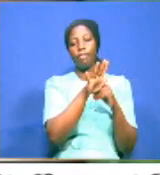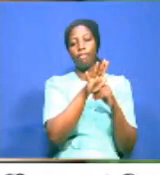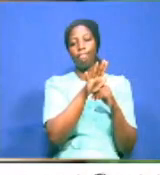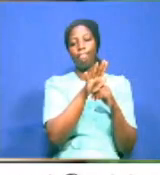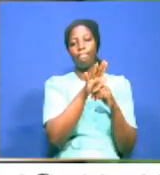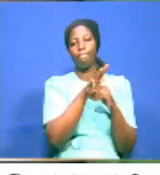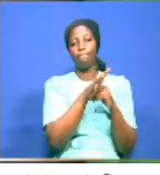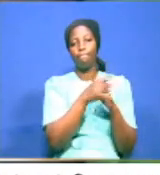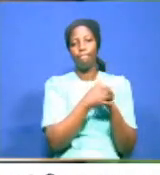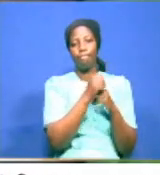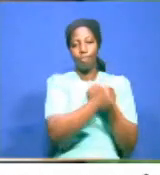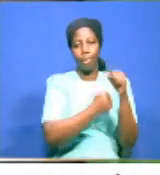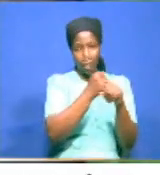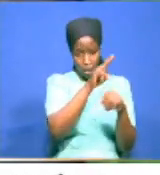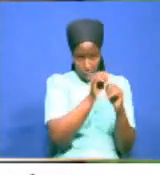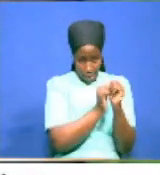372.5 in